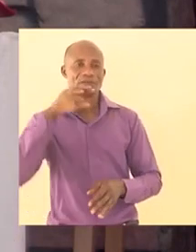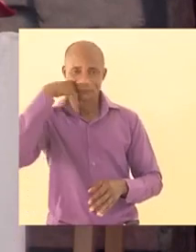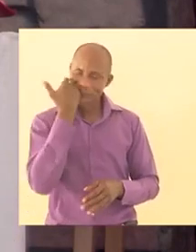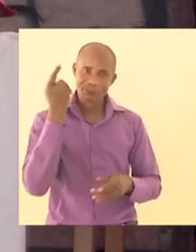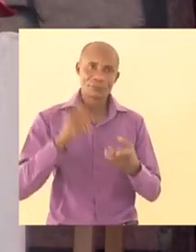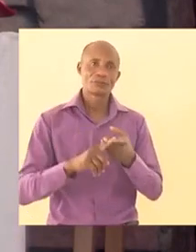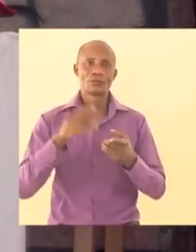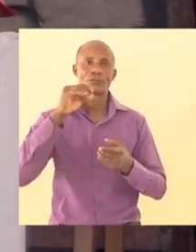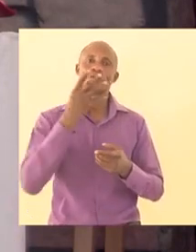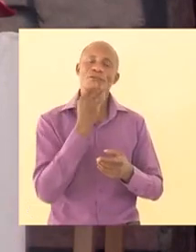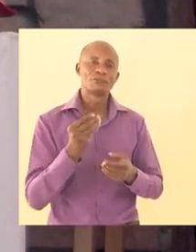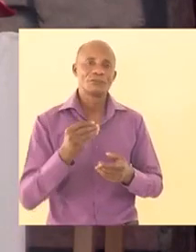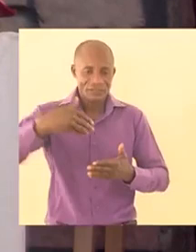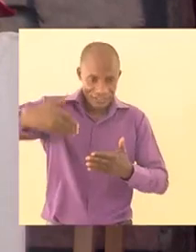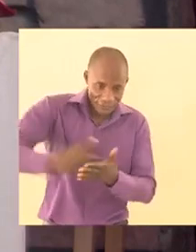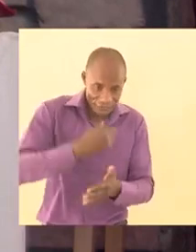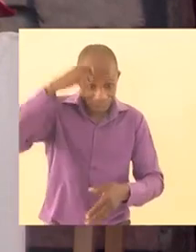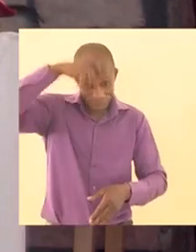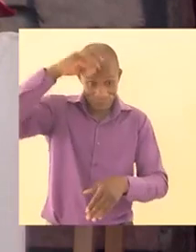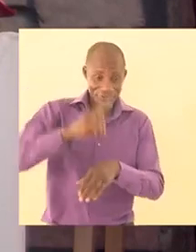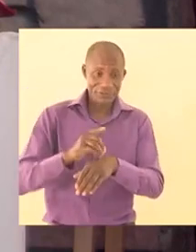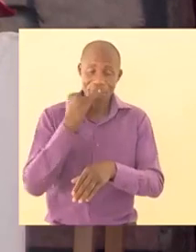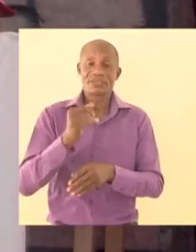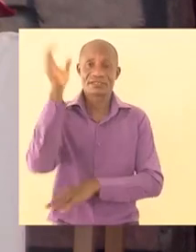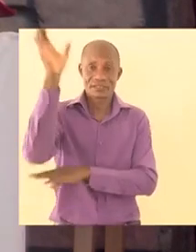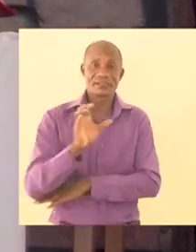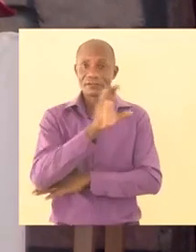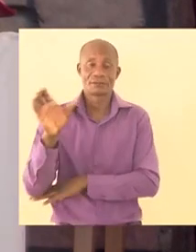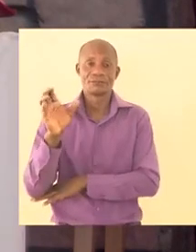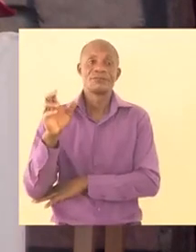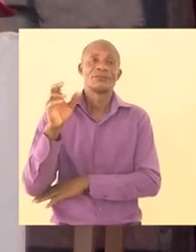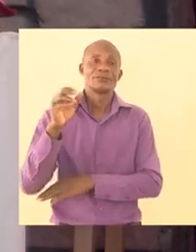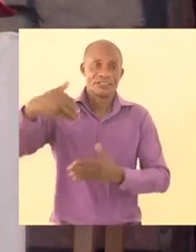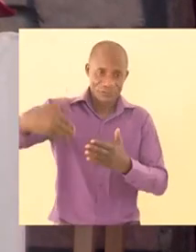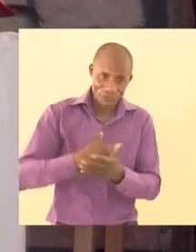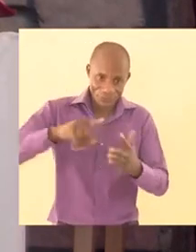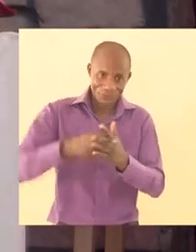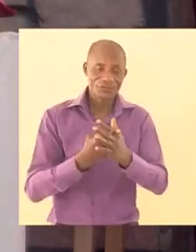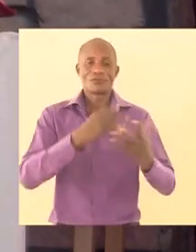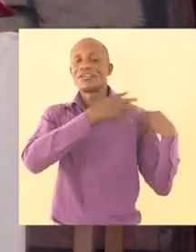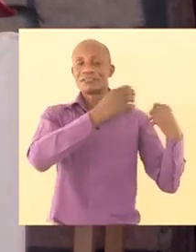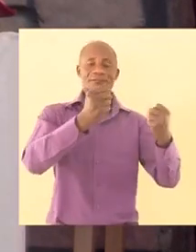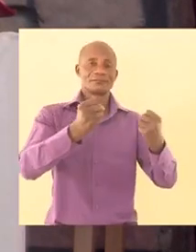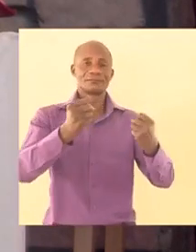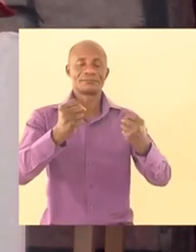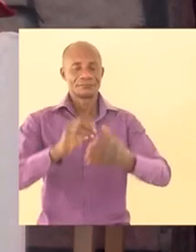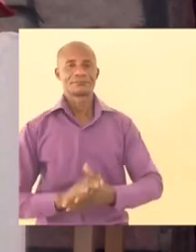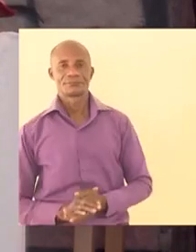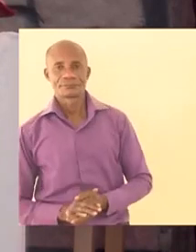Jews. The new wisdom is the cross. The new source of strength is the cross.